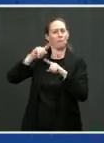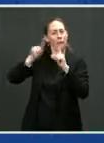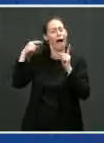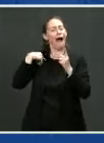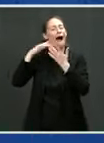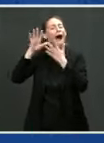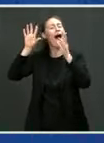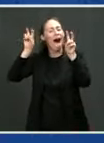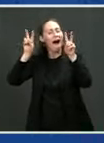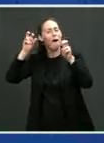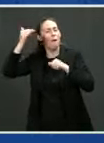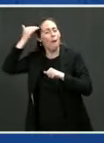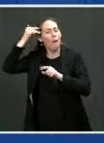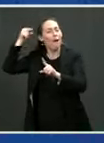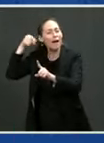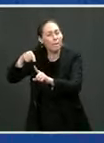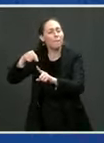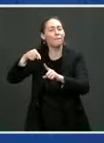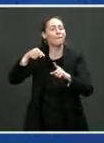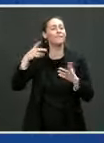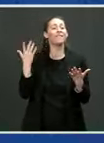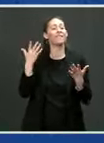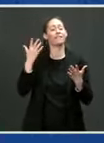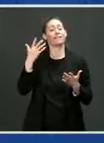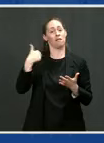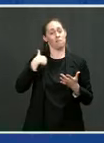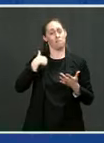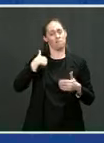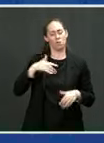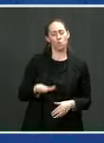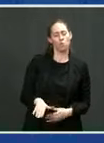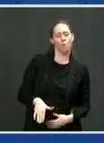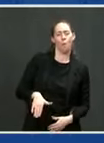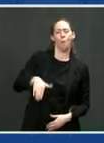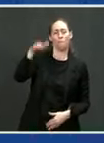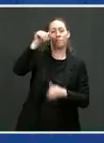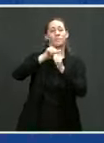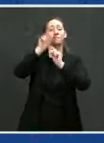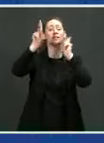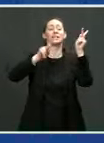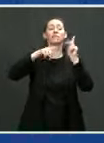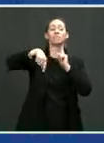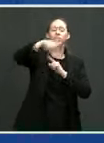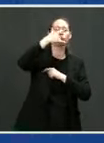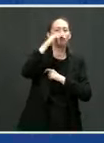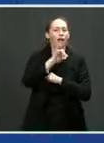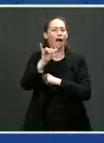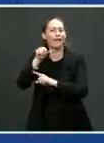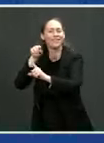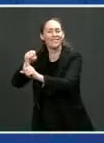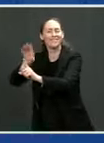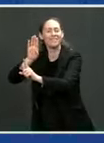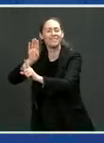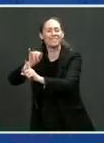I grew up with Billy's. In Claymont and Scranton, Pennsylvania.